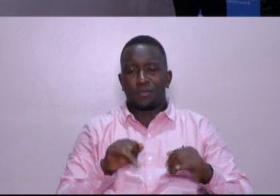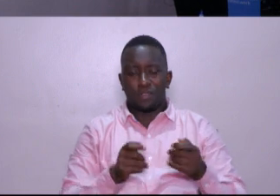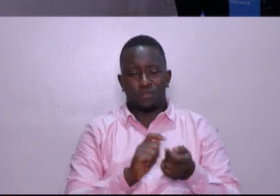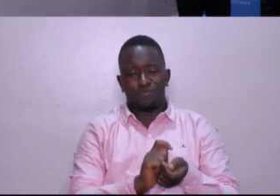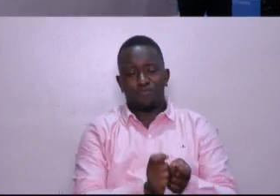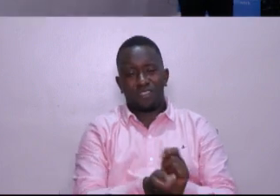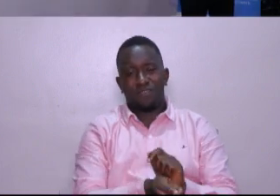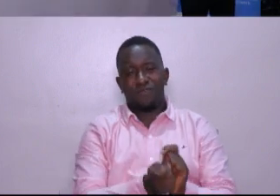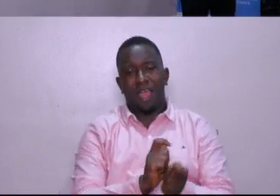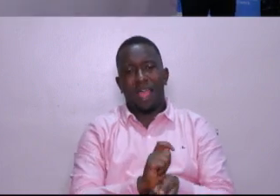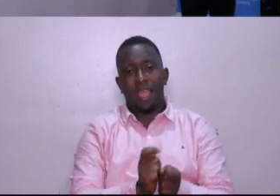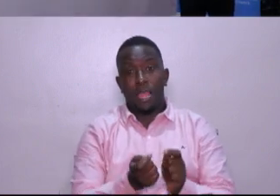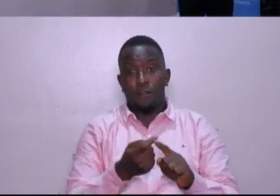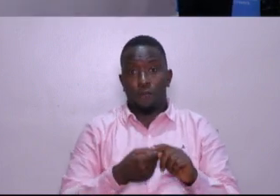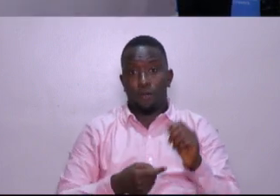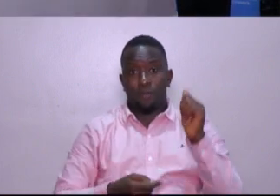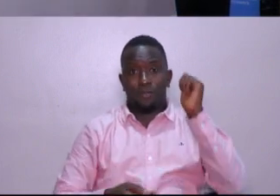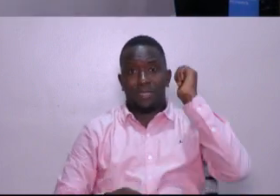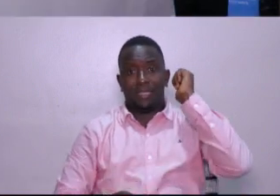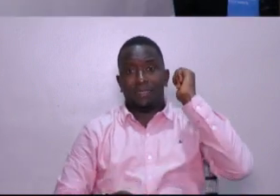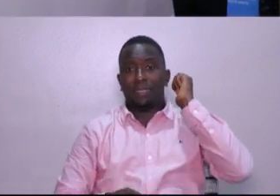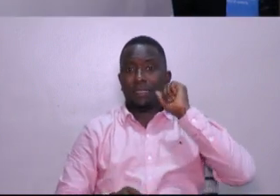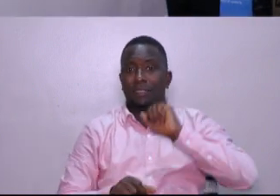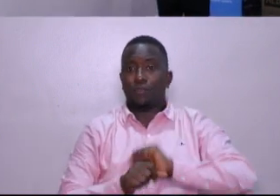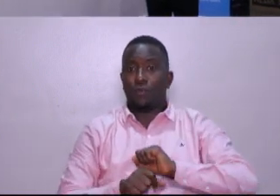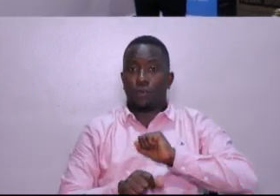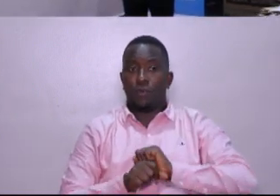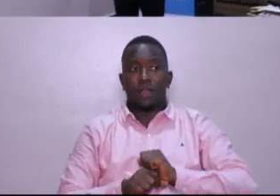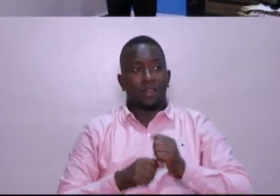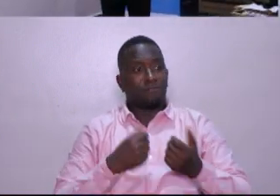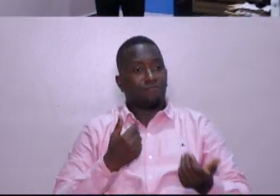work. I could call in for